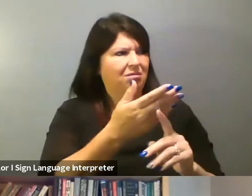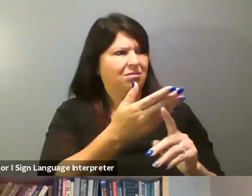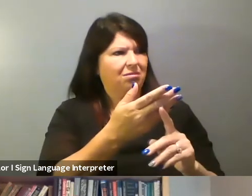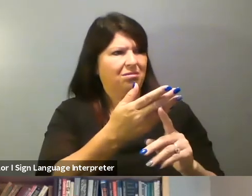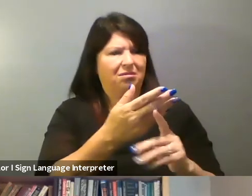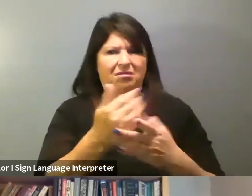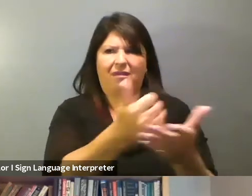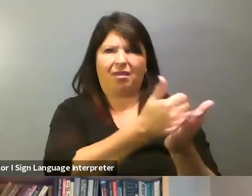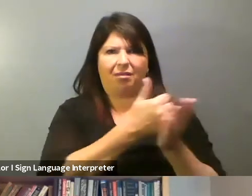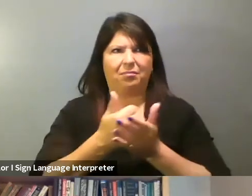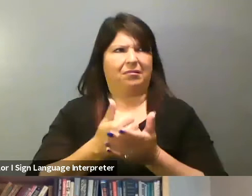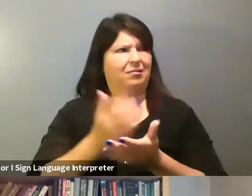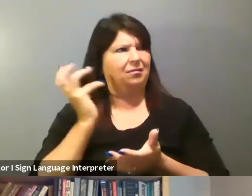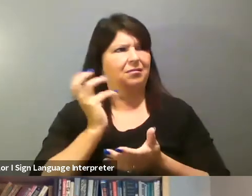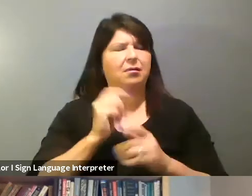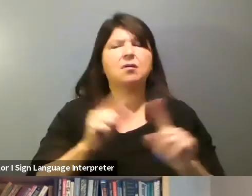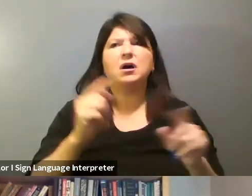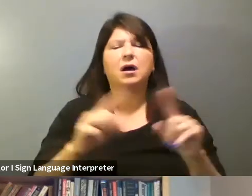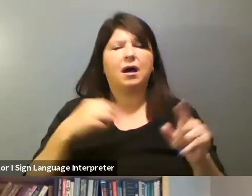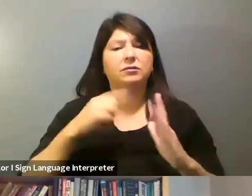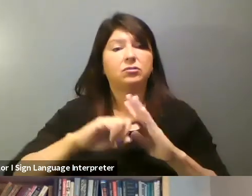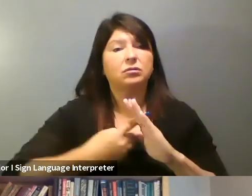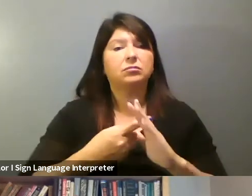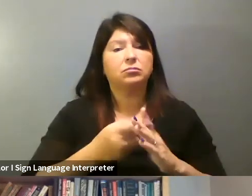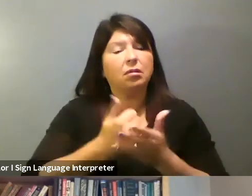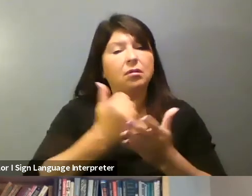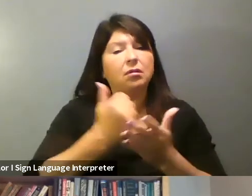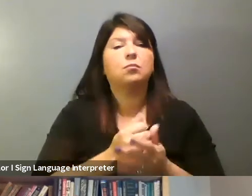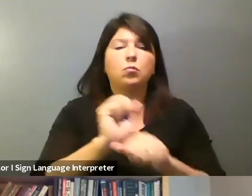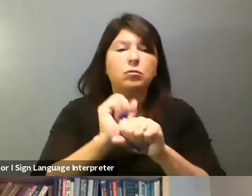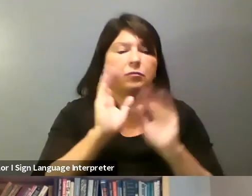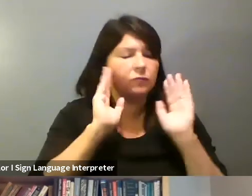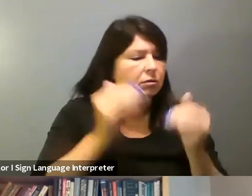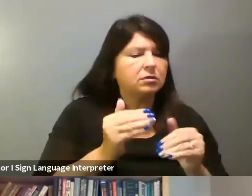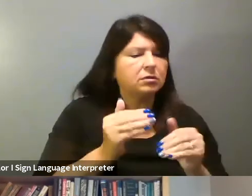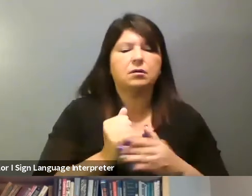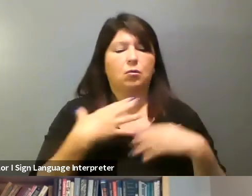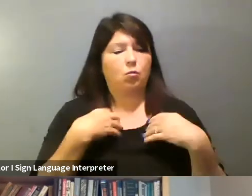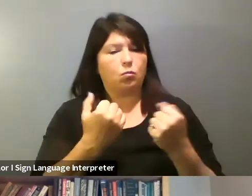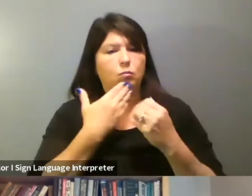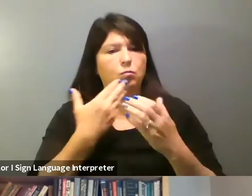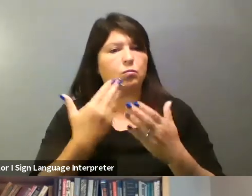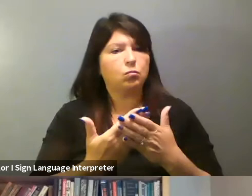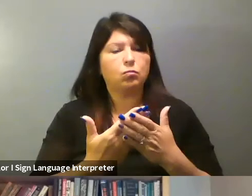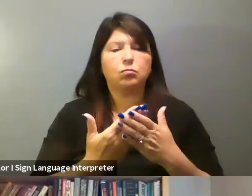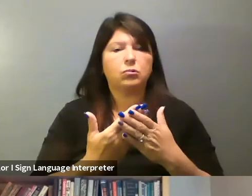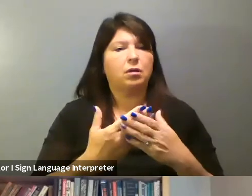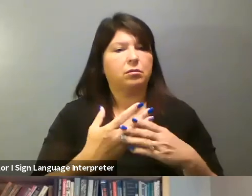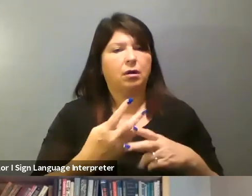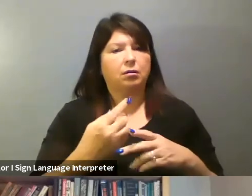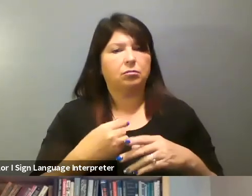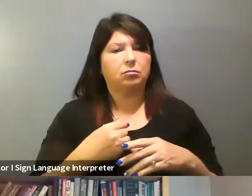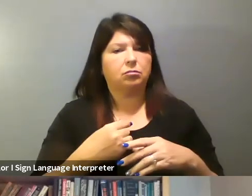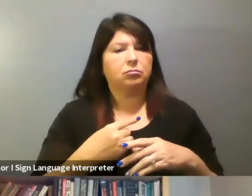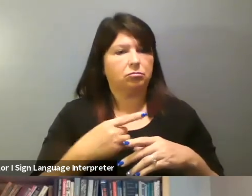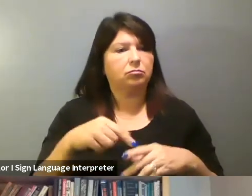the quality of healthcare that was being delivered to people in the community, individual families in the community, but I got a job